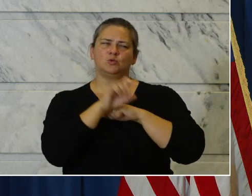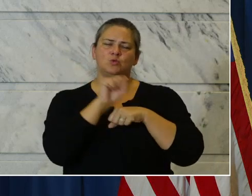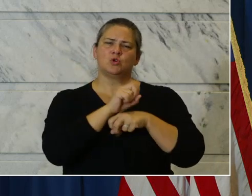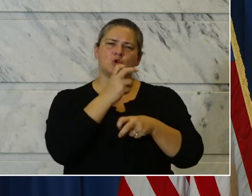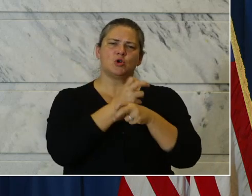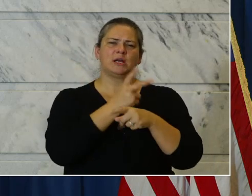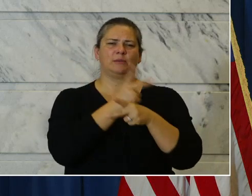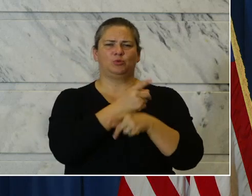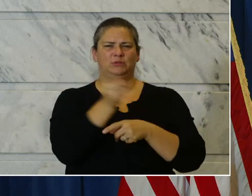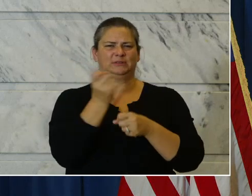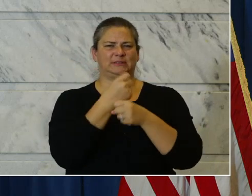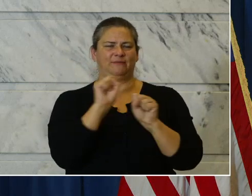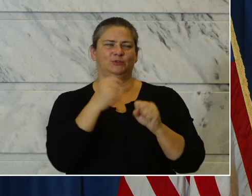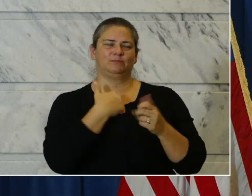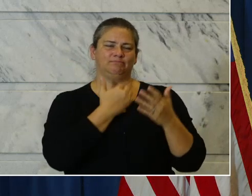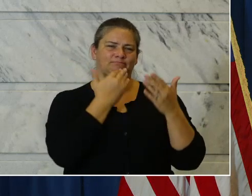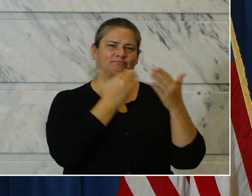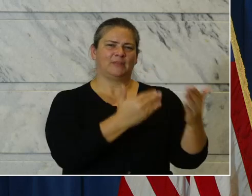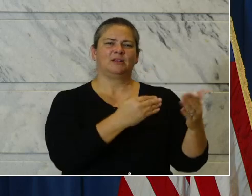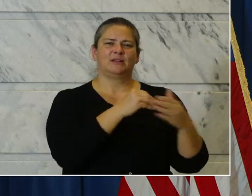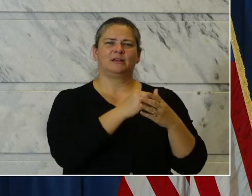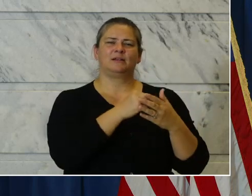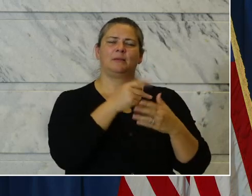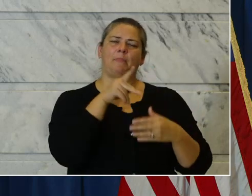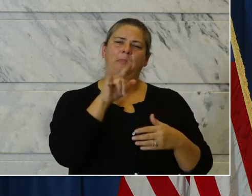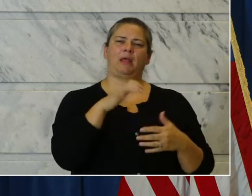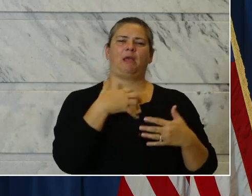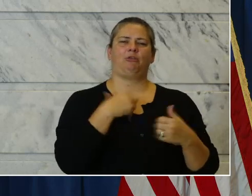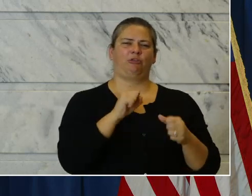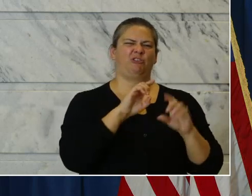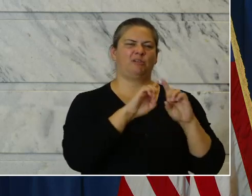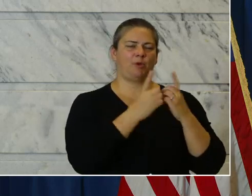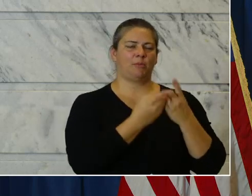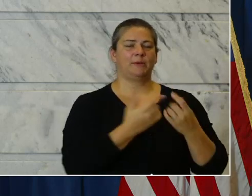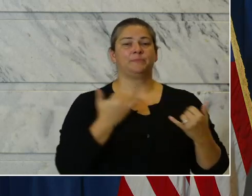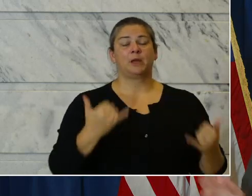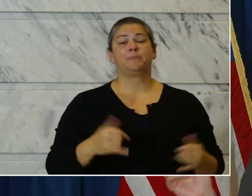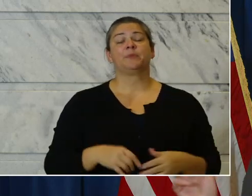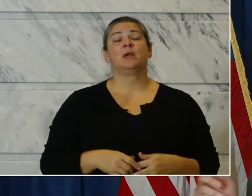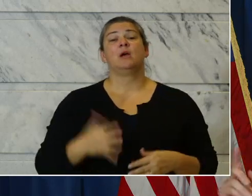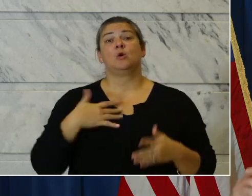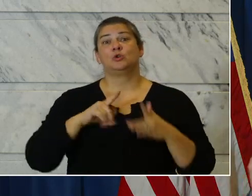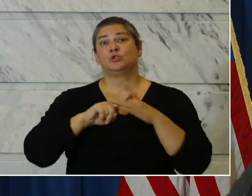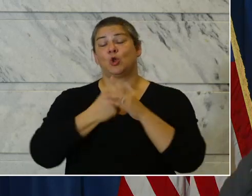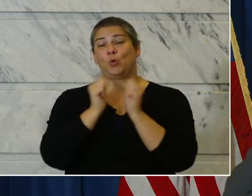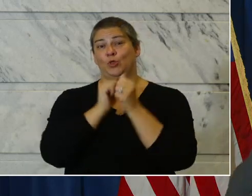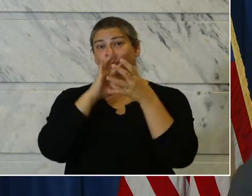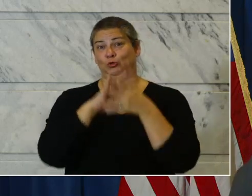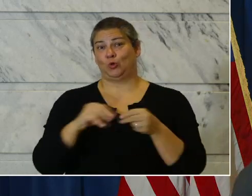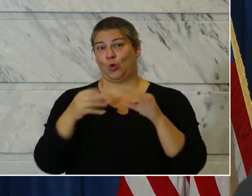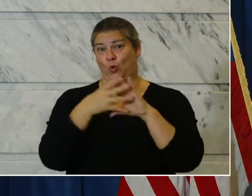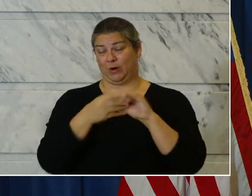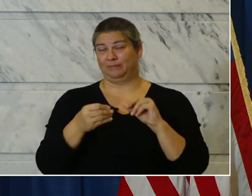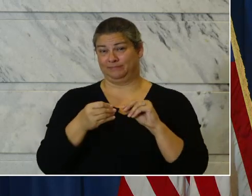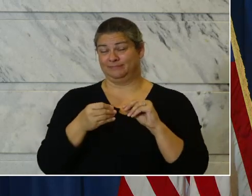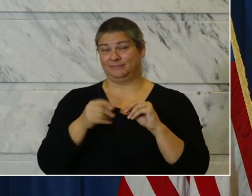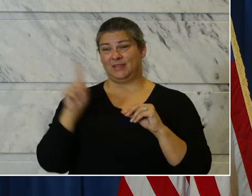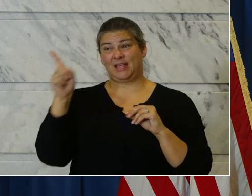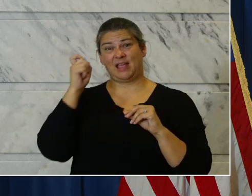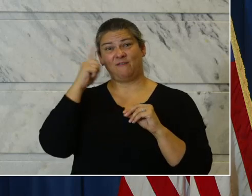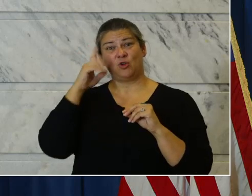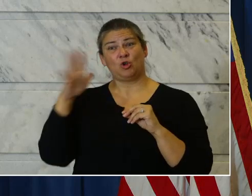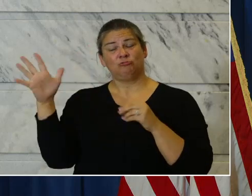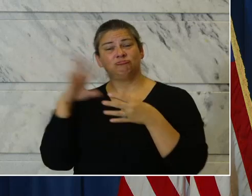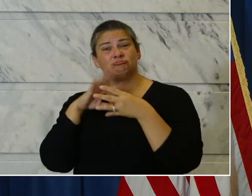my colleagues in local public health departments. I'm going to start with just a little story because what the governor just talked about and what he ended on made me